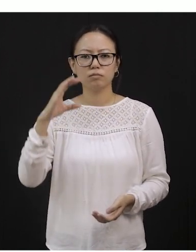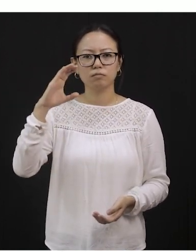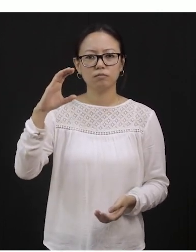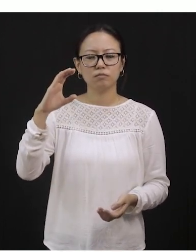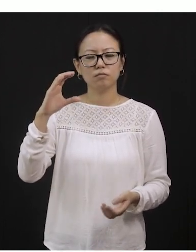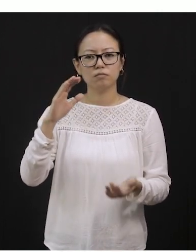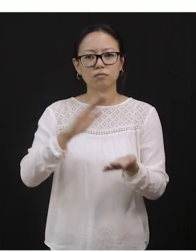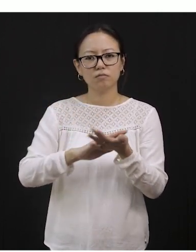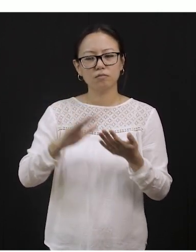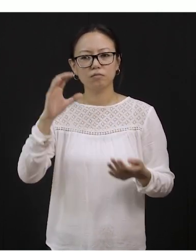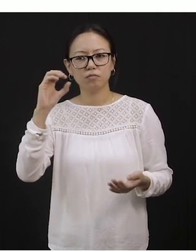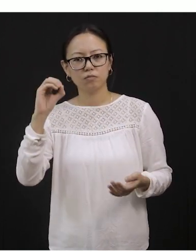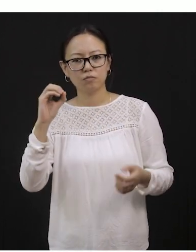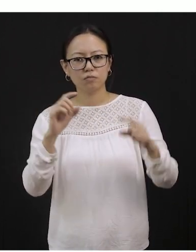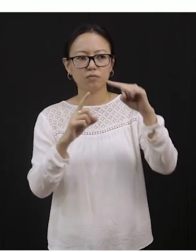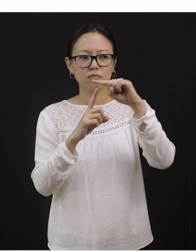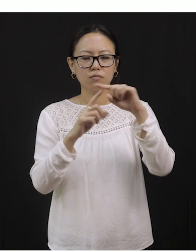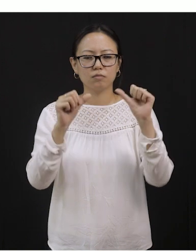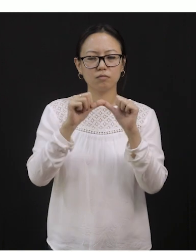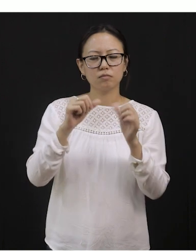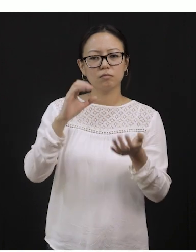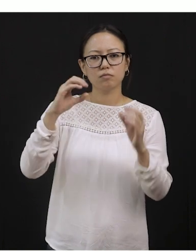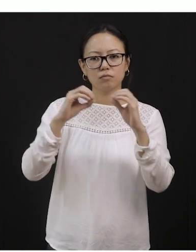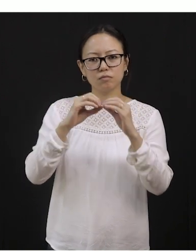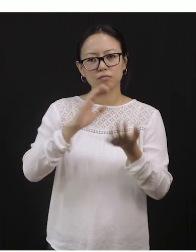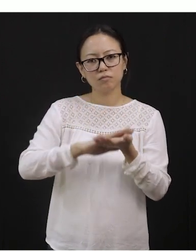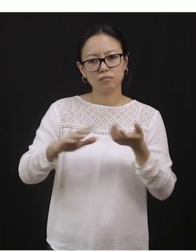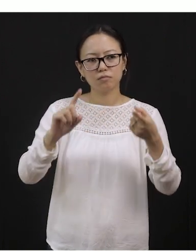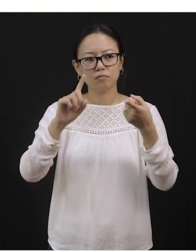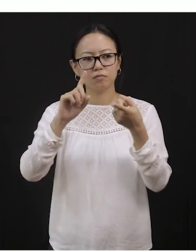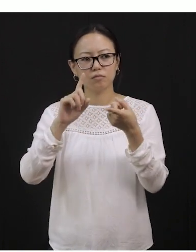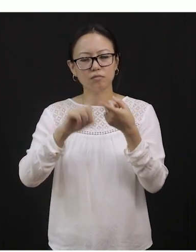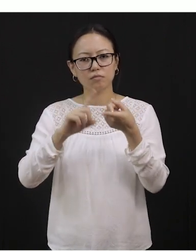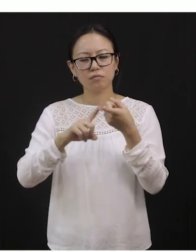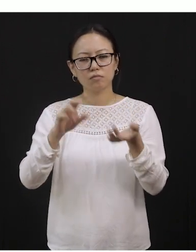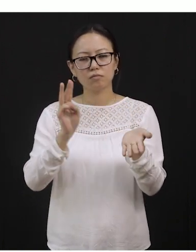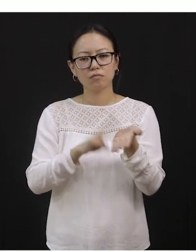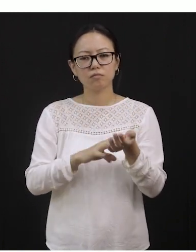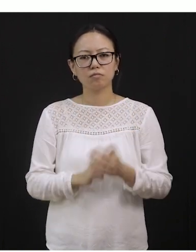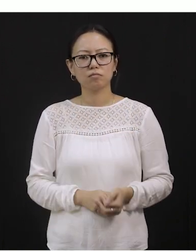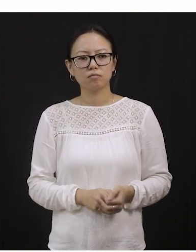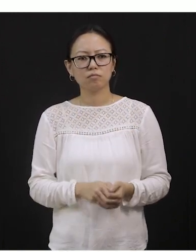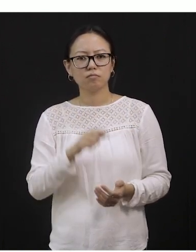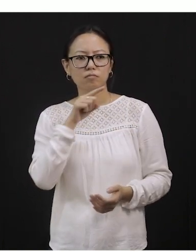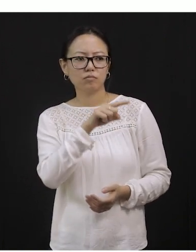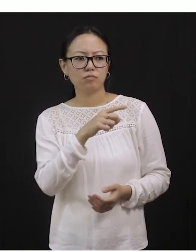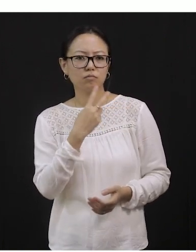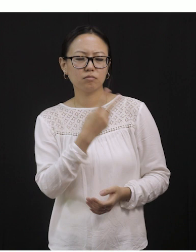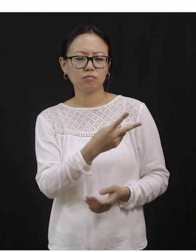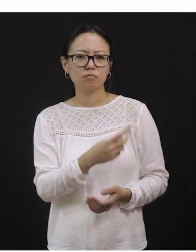Pim, remember? Okay, so this is Chota Pim, and this is how he looks like. And he is